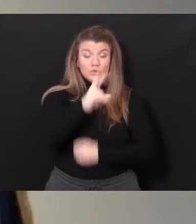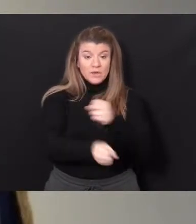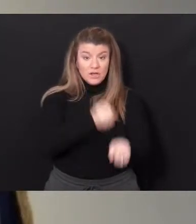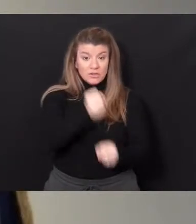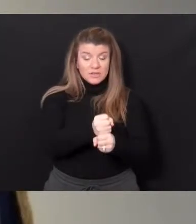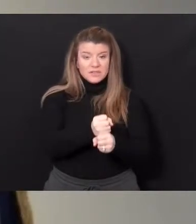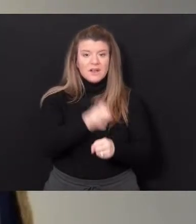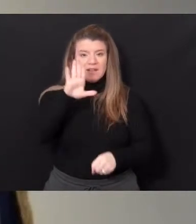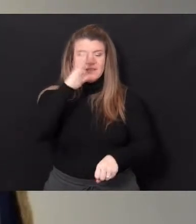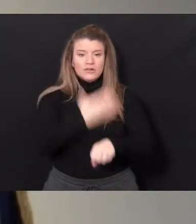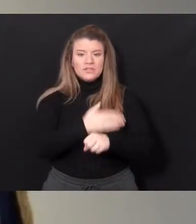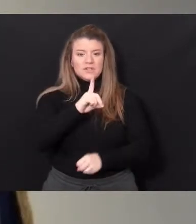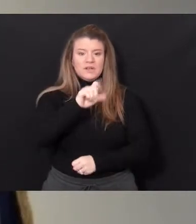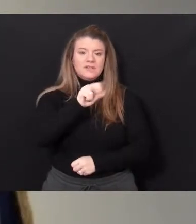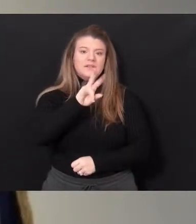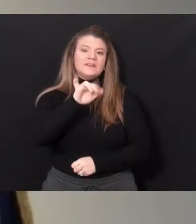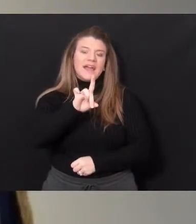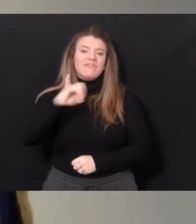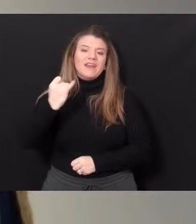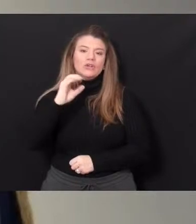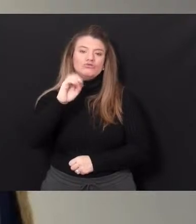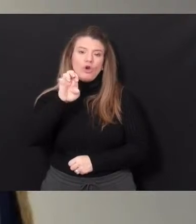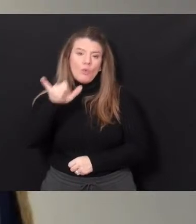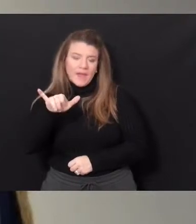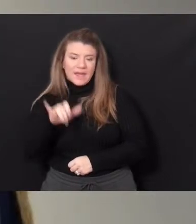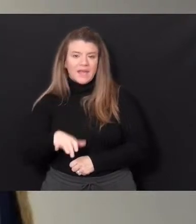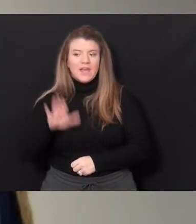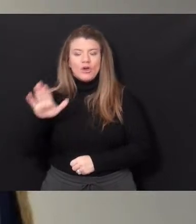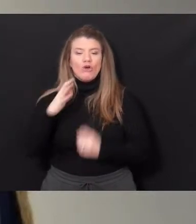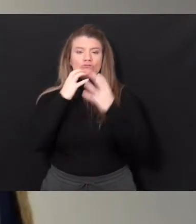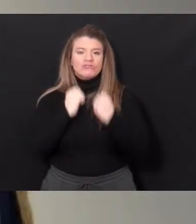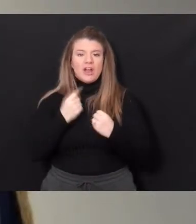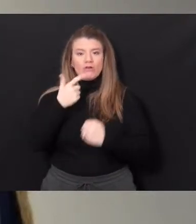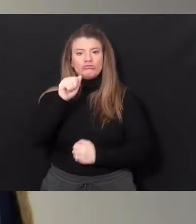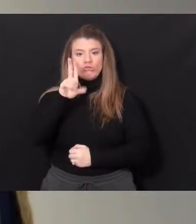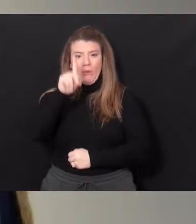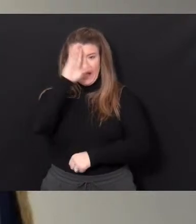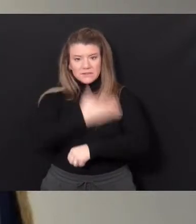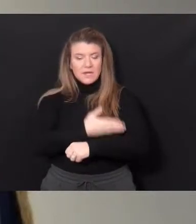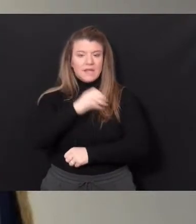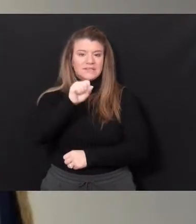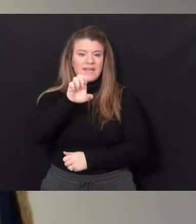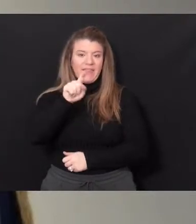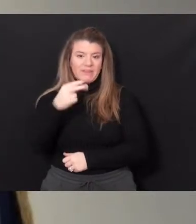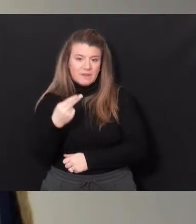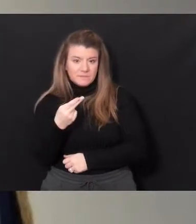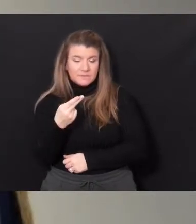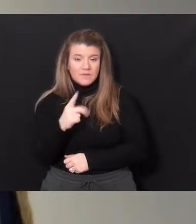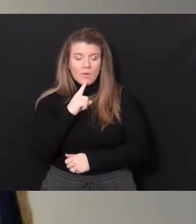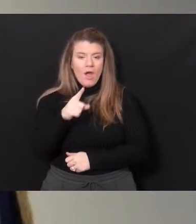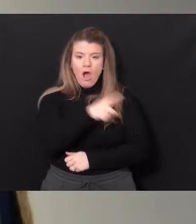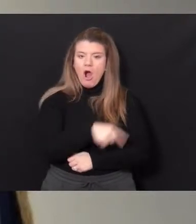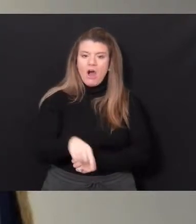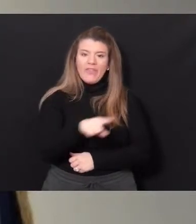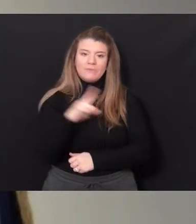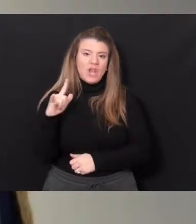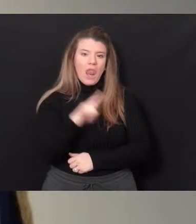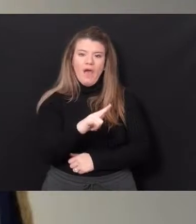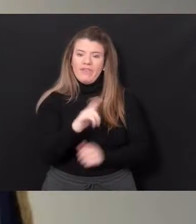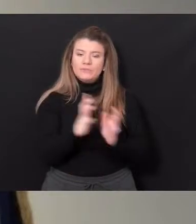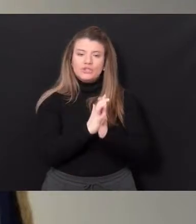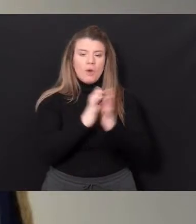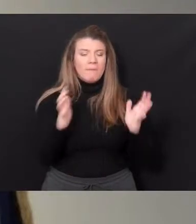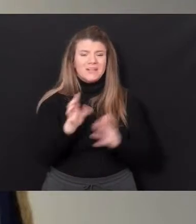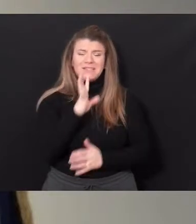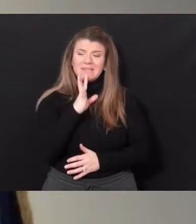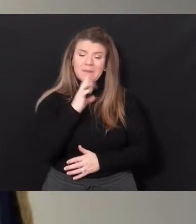their sons, David and Joey, and her cherished grandson, Seth, all of whom she loved dearly and talked